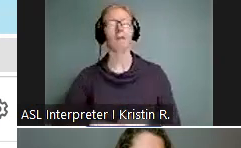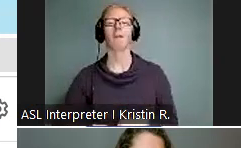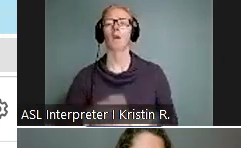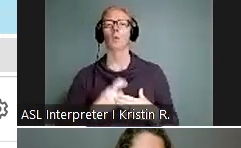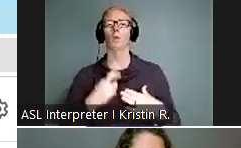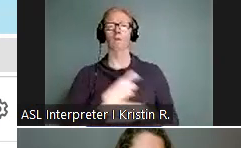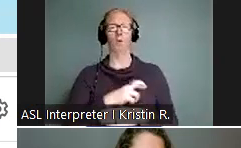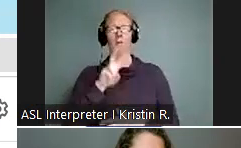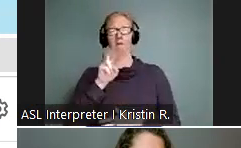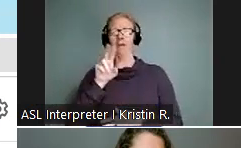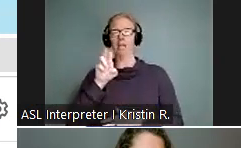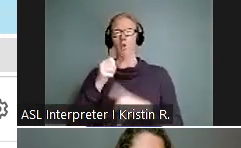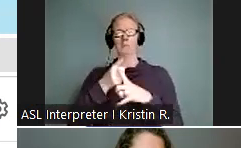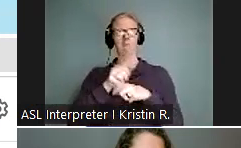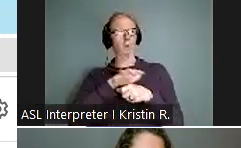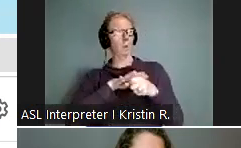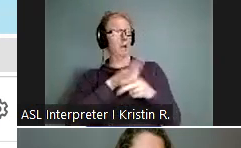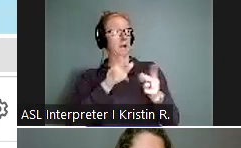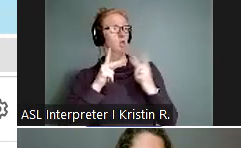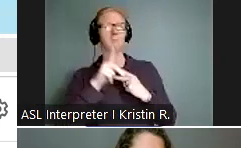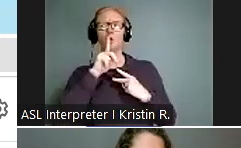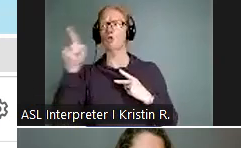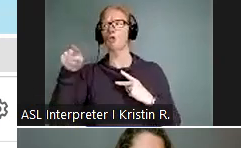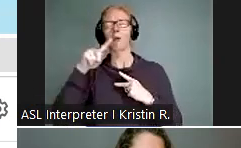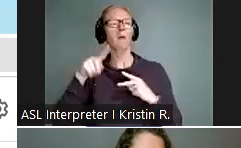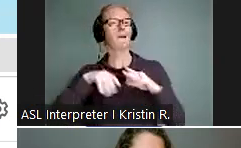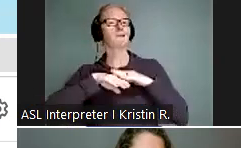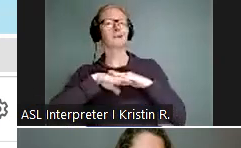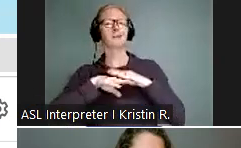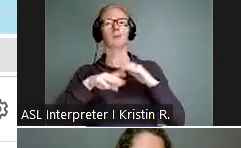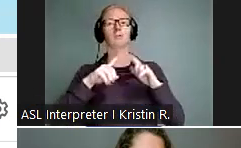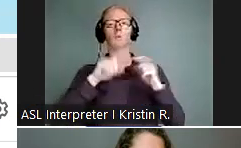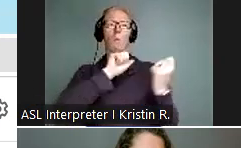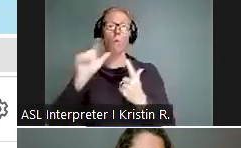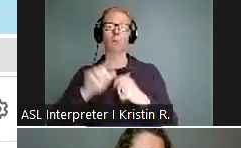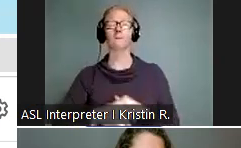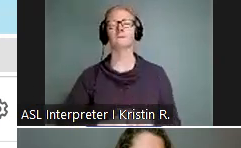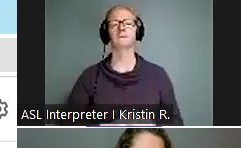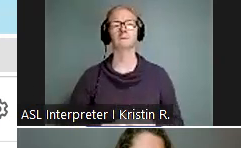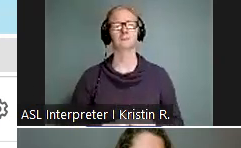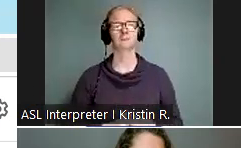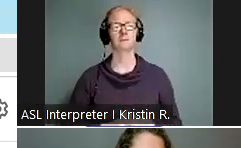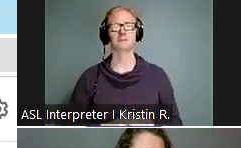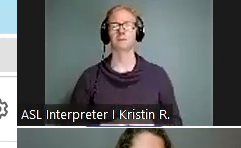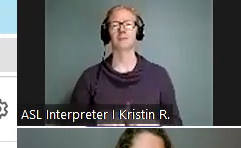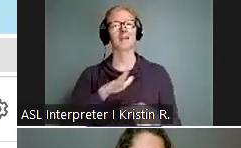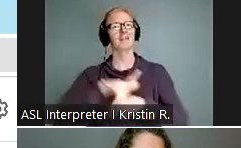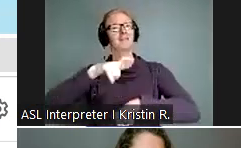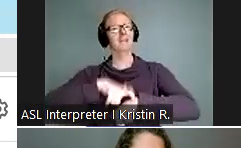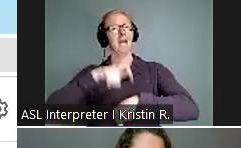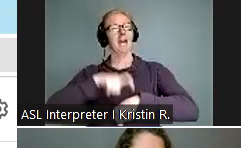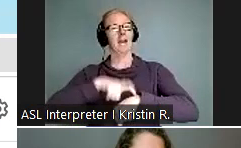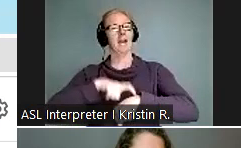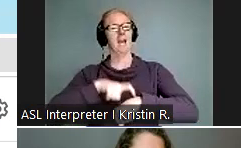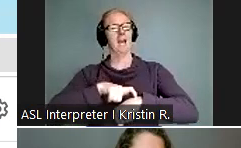reviewing your venue or location prior to make sure that it has the accessibility features that you need, giving yourself enough time to